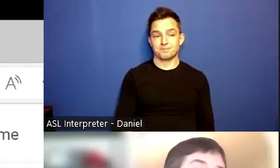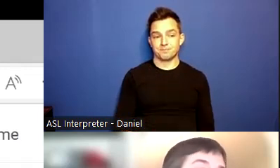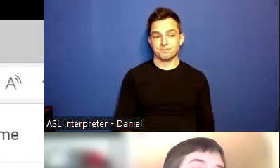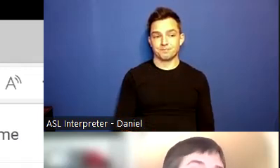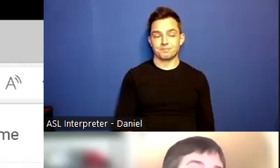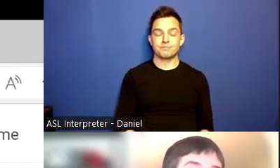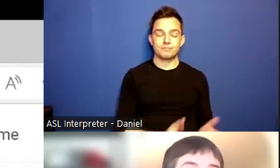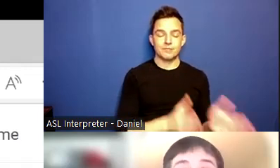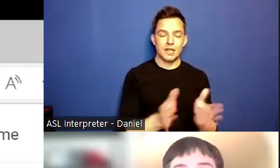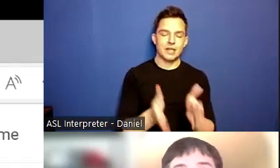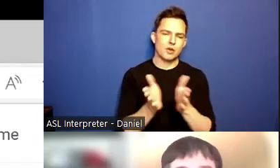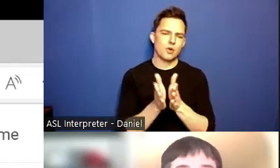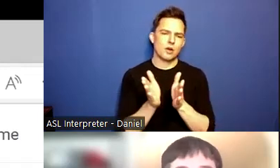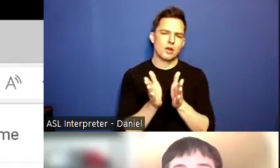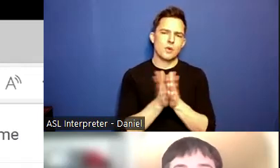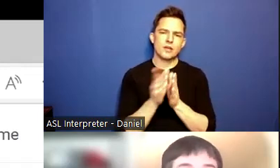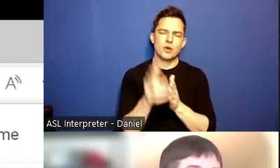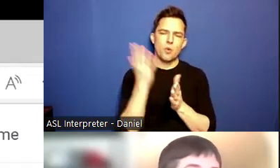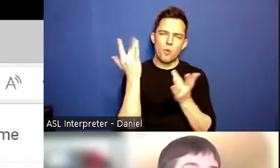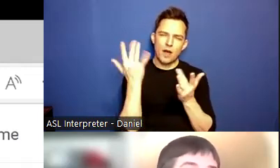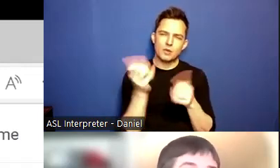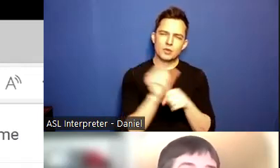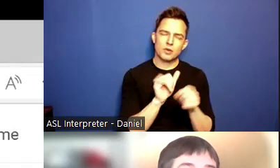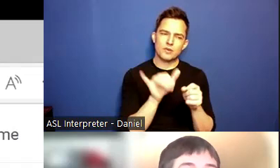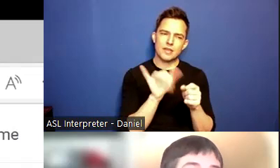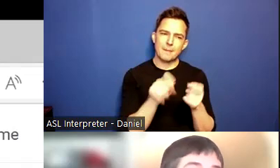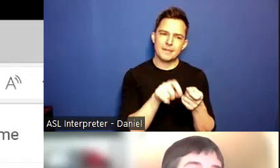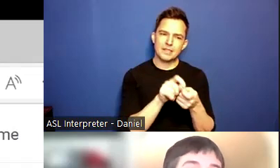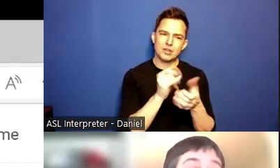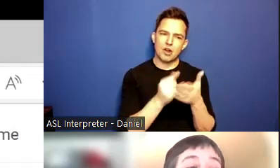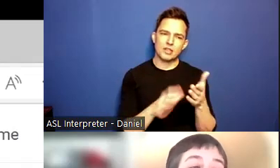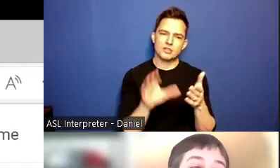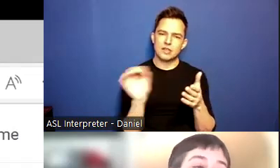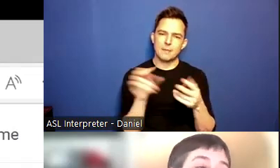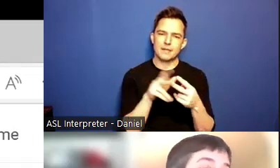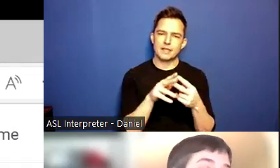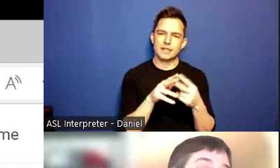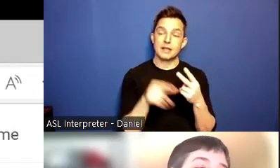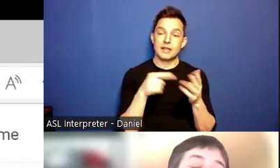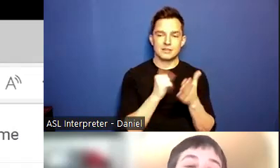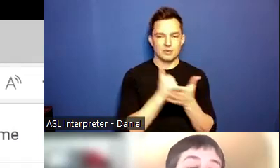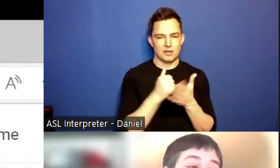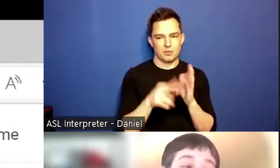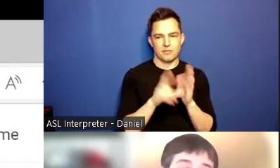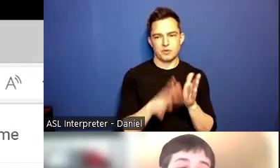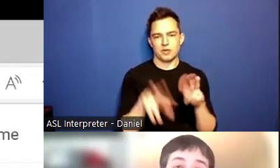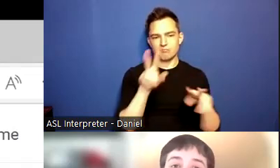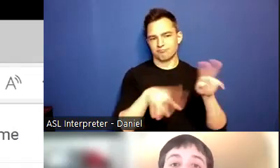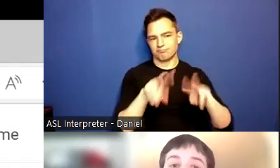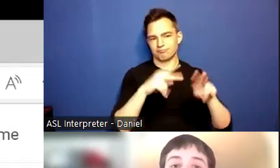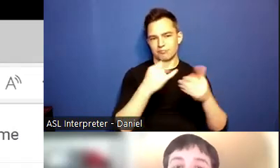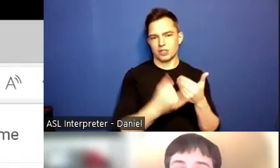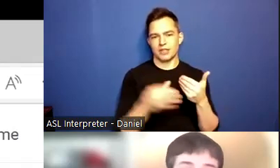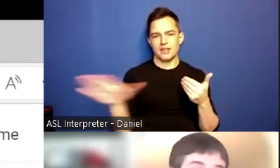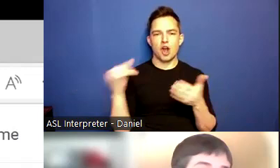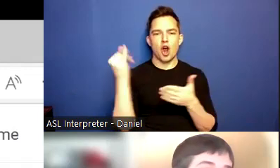Next, we ask you why you want to work with this particular artist or company. And this will help reviewers assess the project's artistry